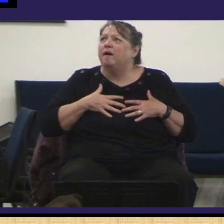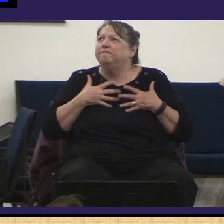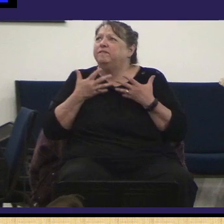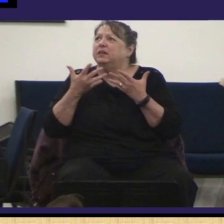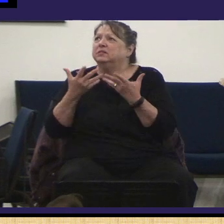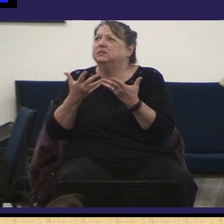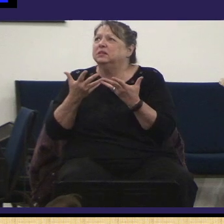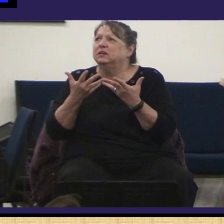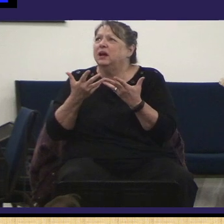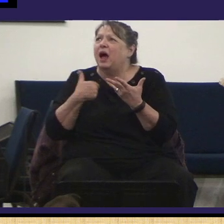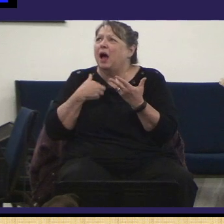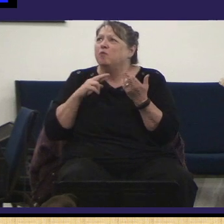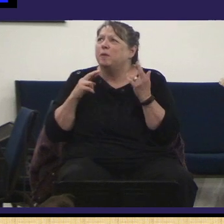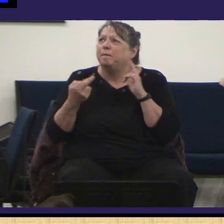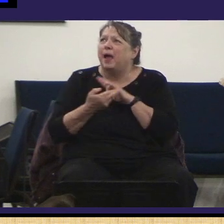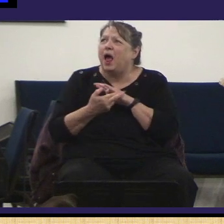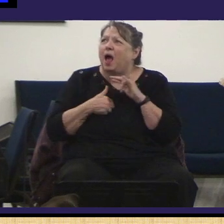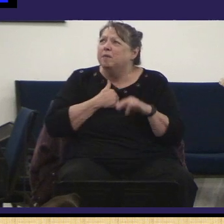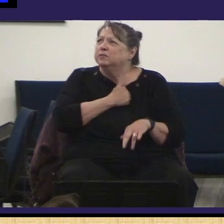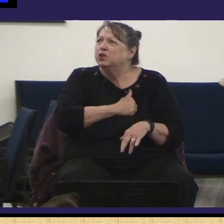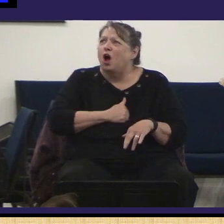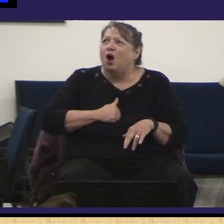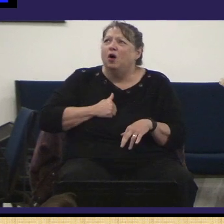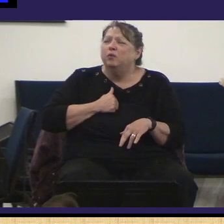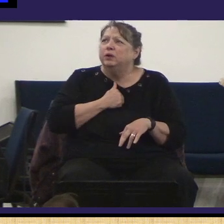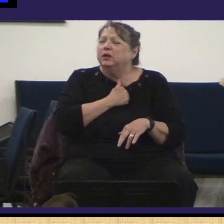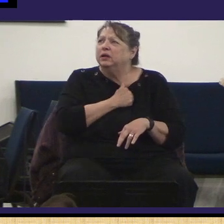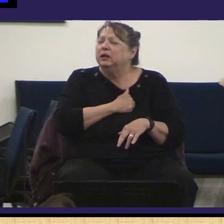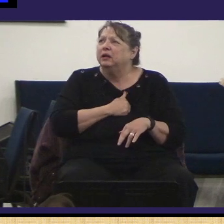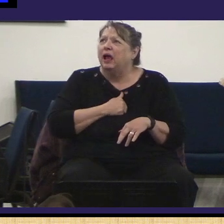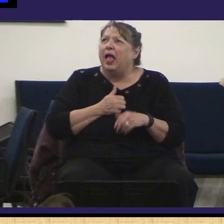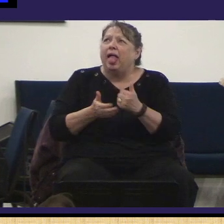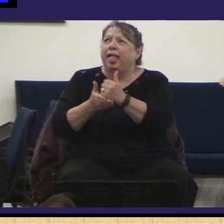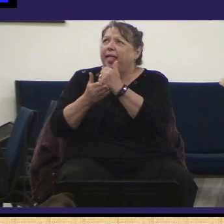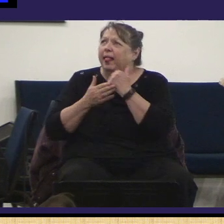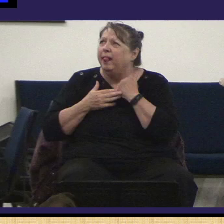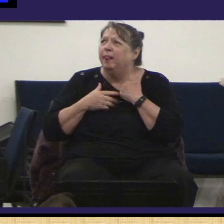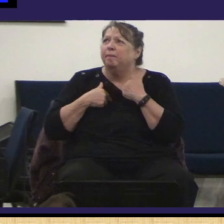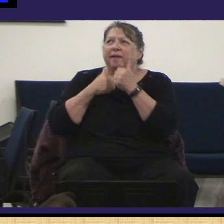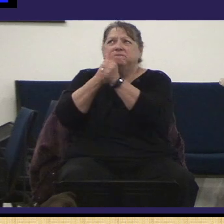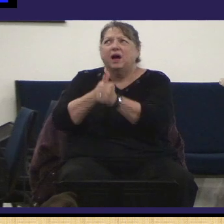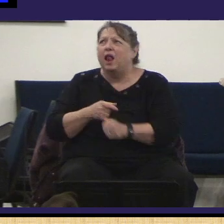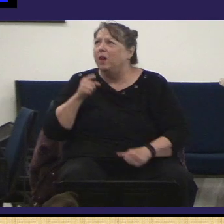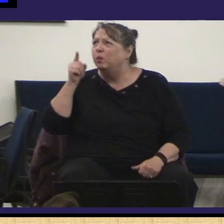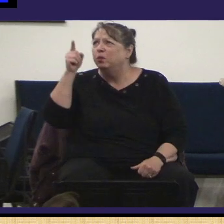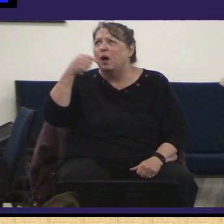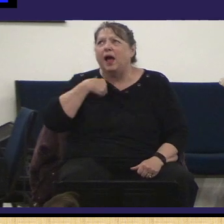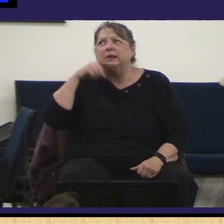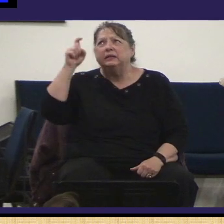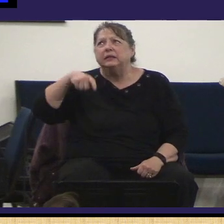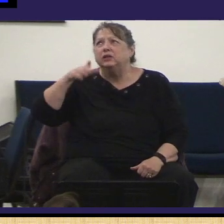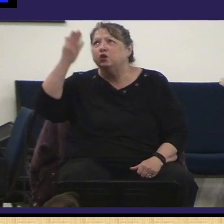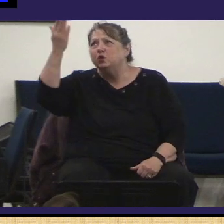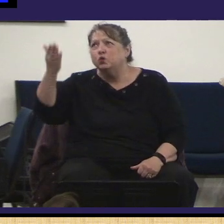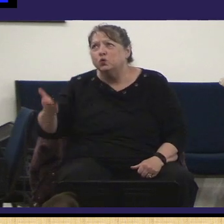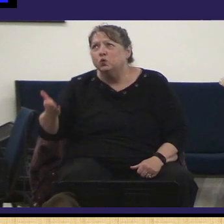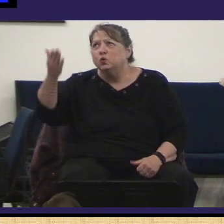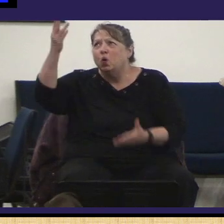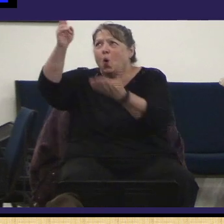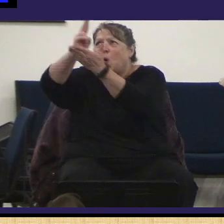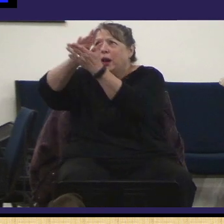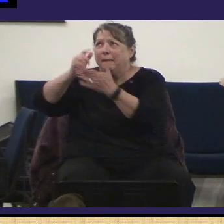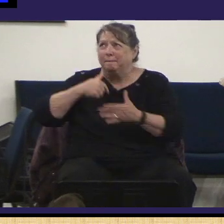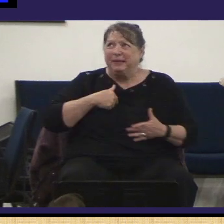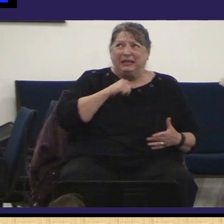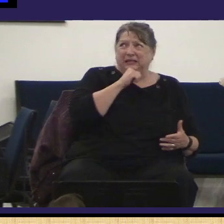We need to understand that. That's part of standing firm with the breastplate of righteousness, knowing that when we mess up, we